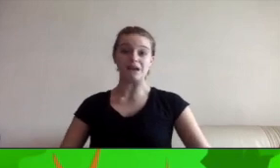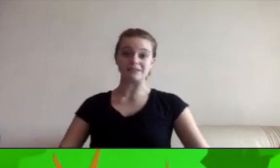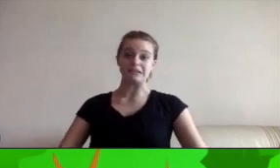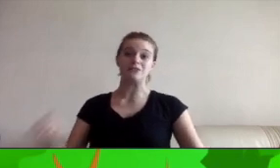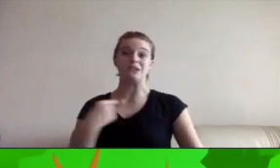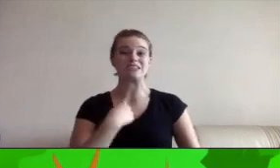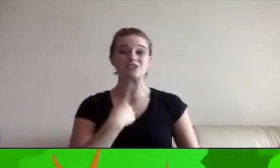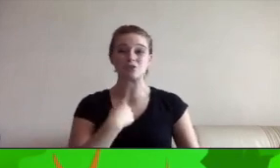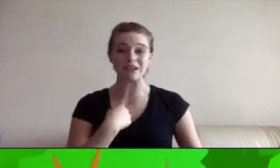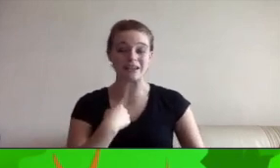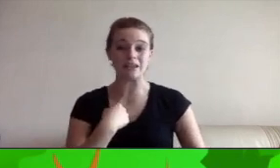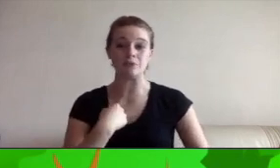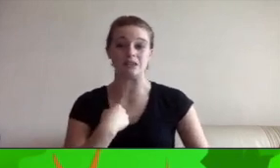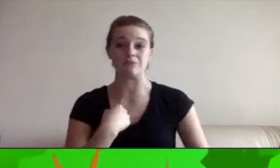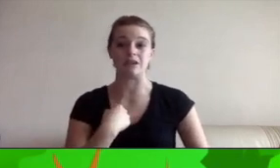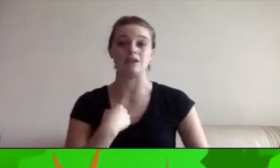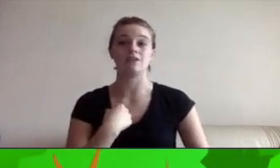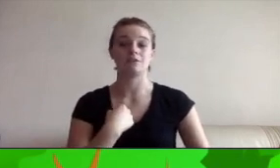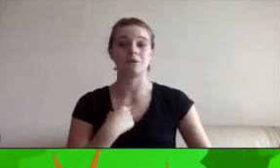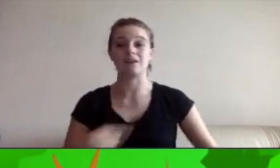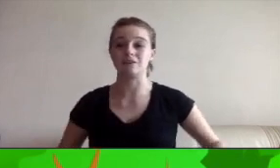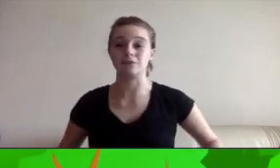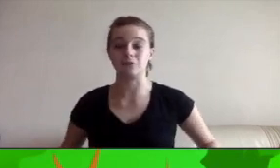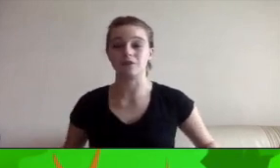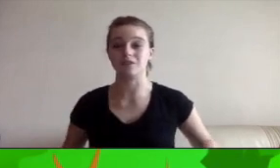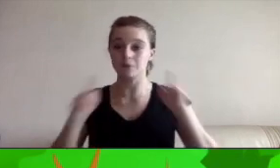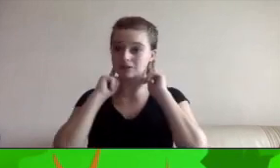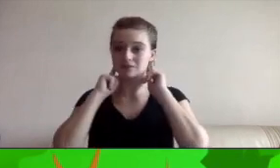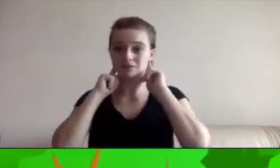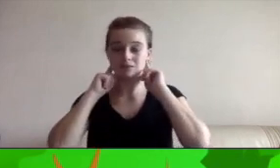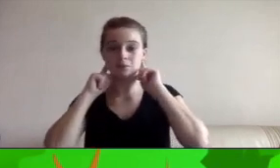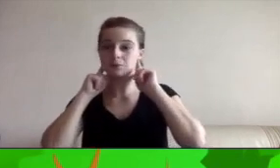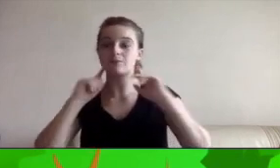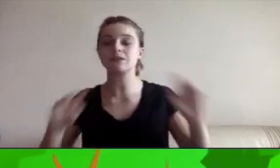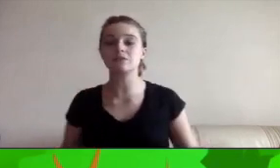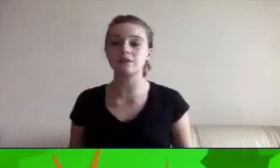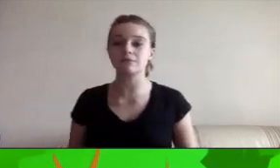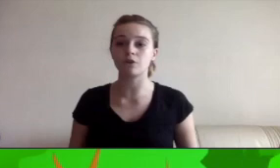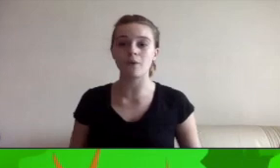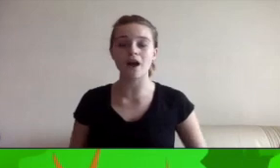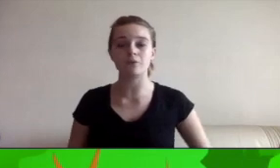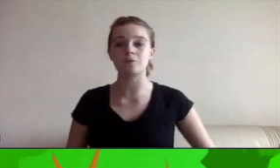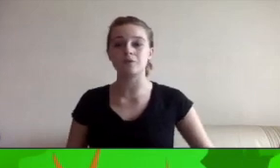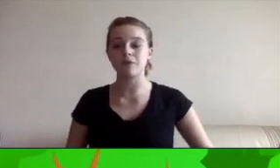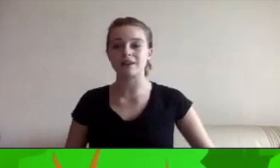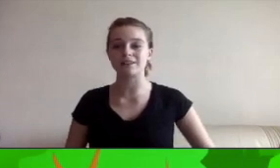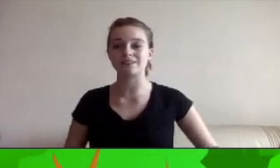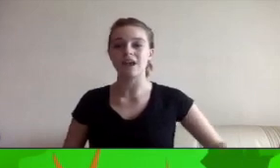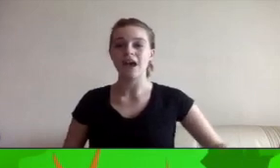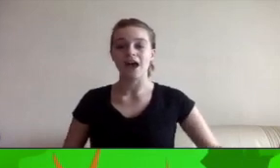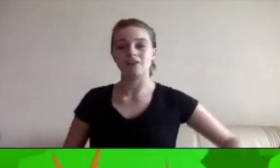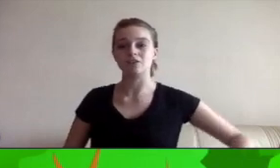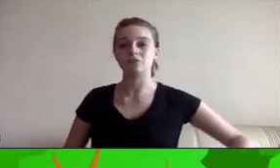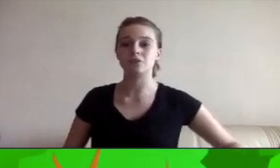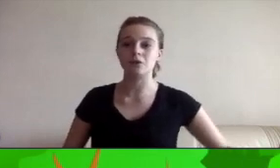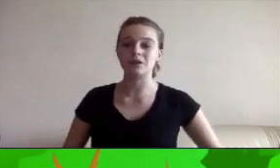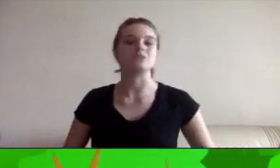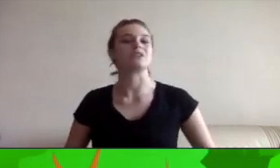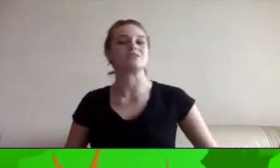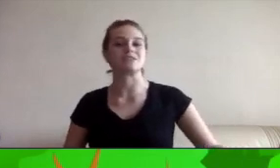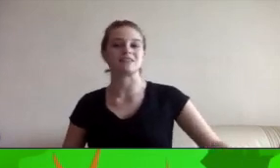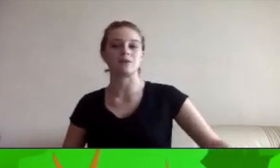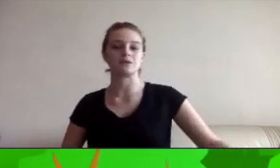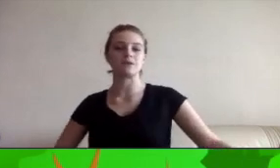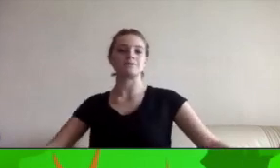but you can join in with me when you know it so when we've been doing it for a while when we practice and you know